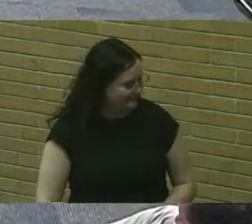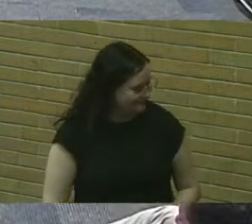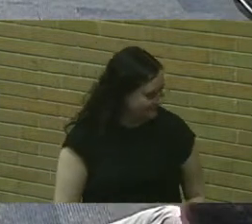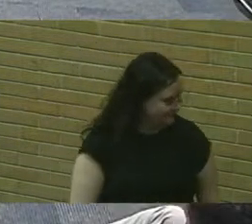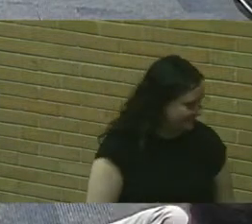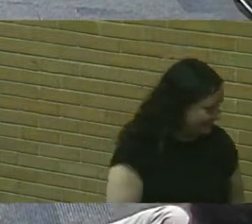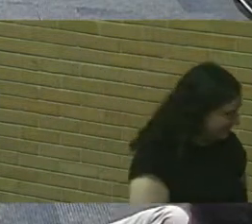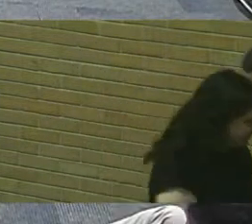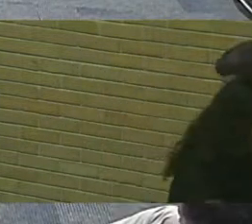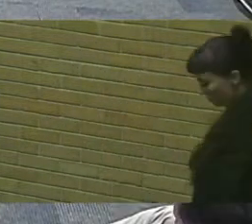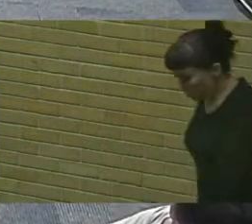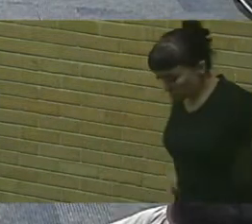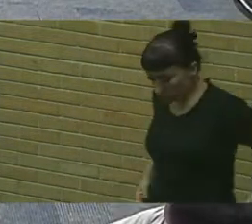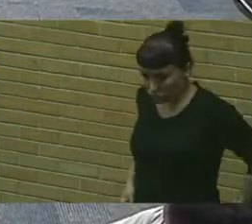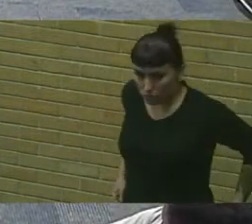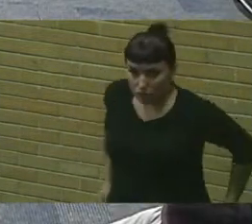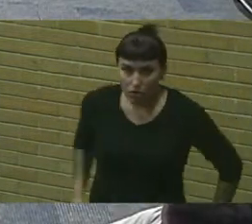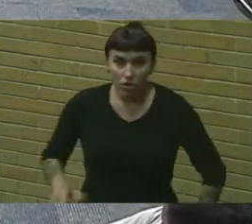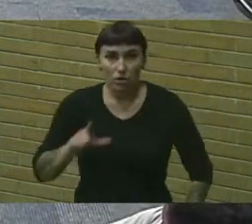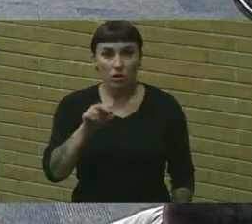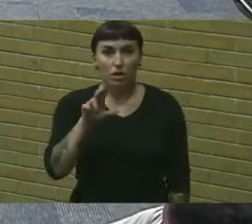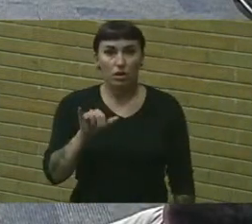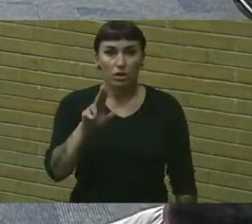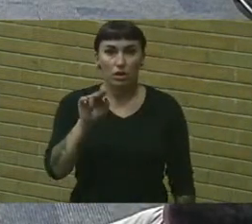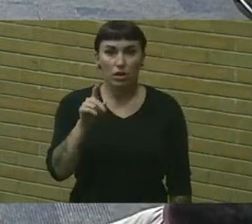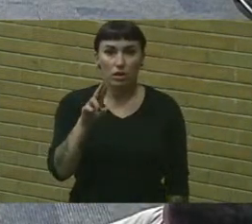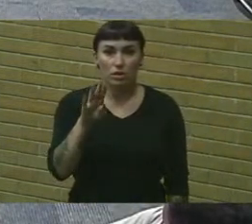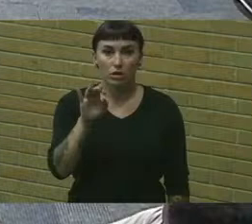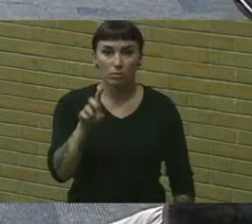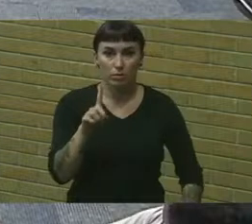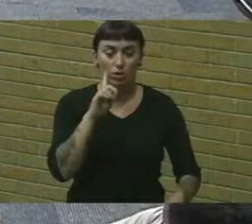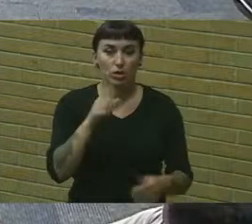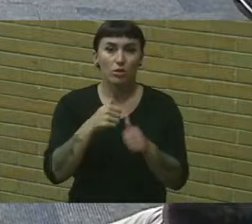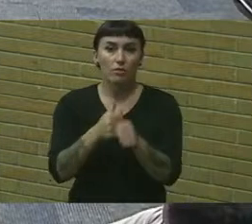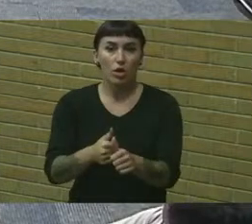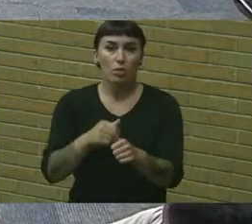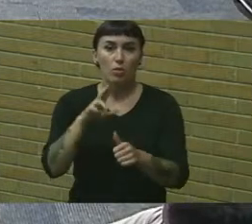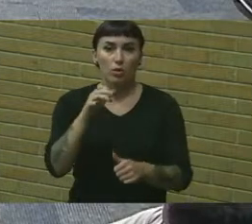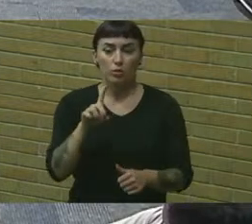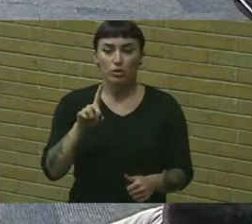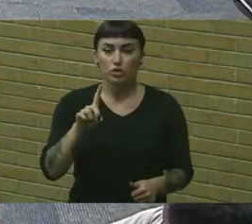Larry Underberg, to be followed by Richard Dollinger.